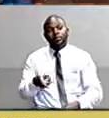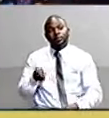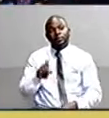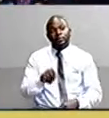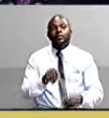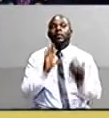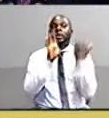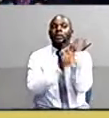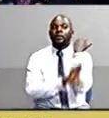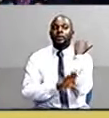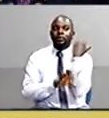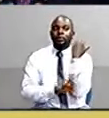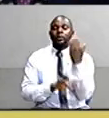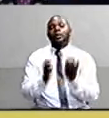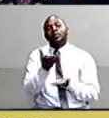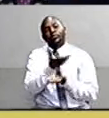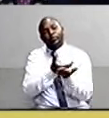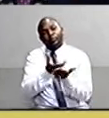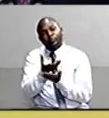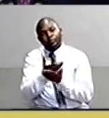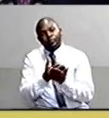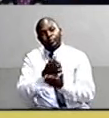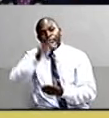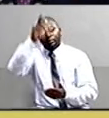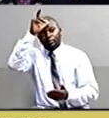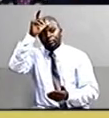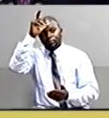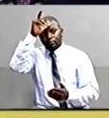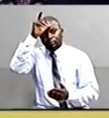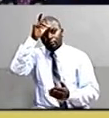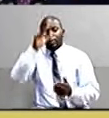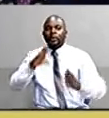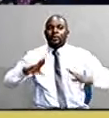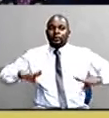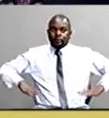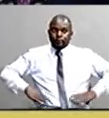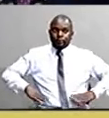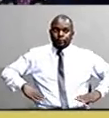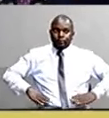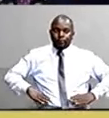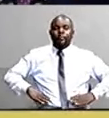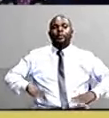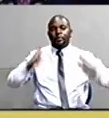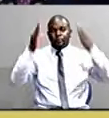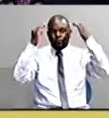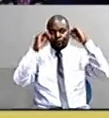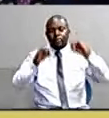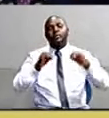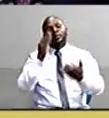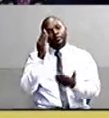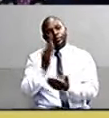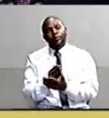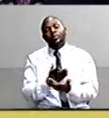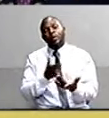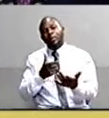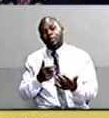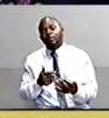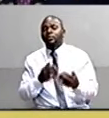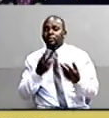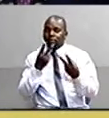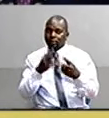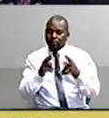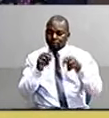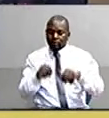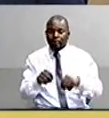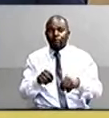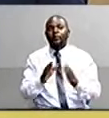states. After talks in Istanbul, Mr. Erdogan and Mr. Putin said the ceasefire should come into force at midnight